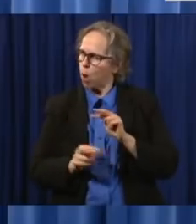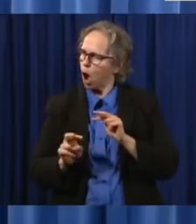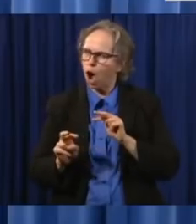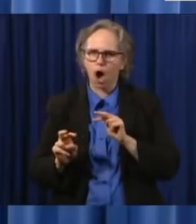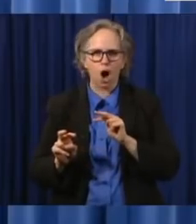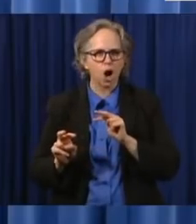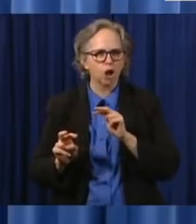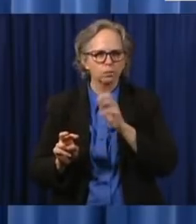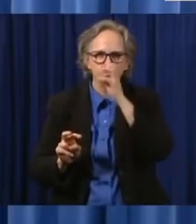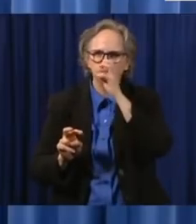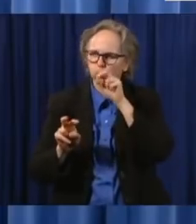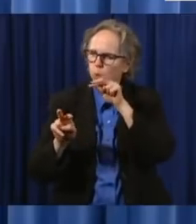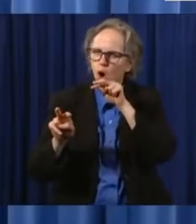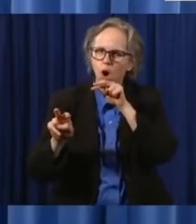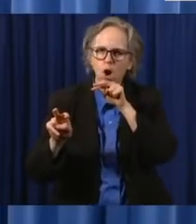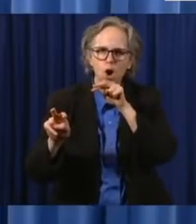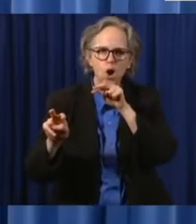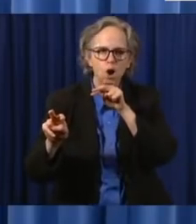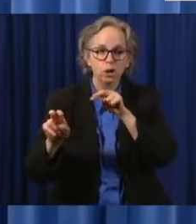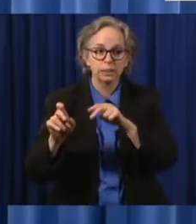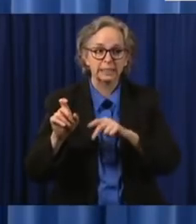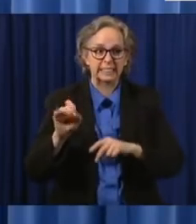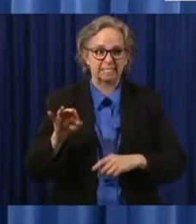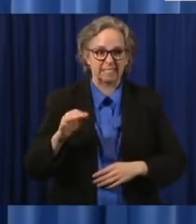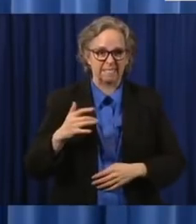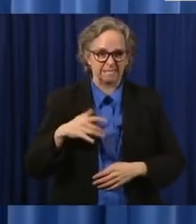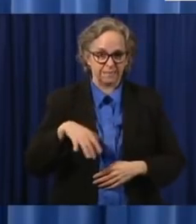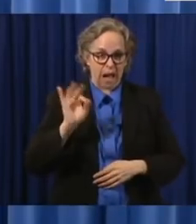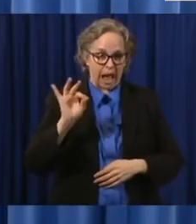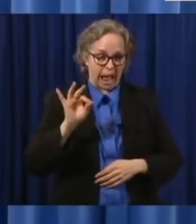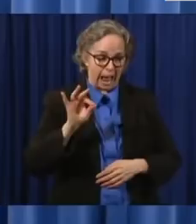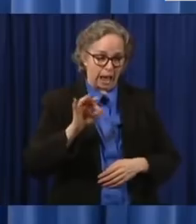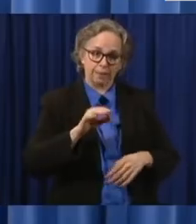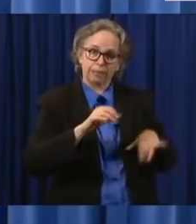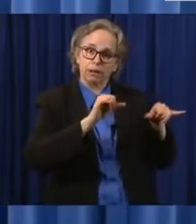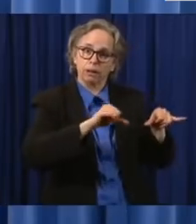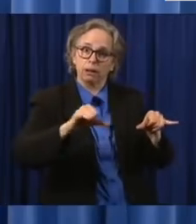trying to see, if the trend line is going the wrong way.